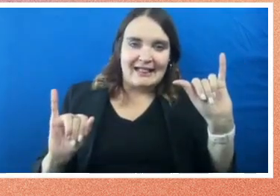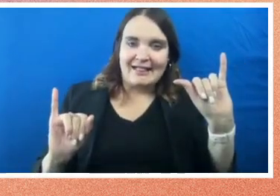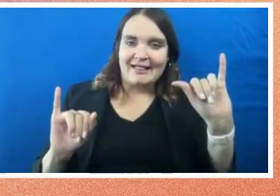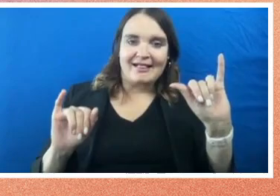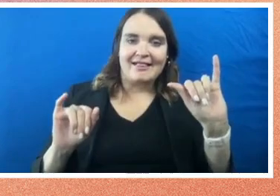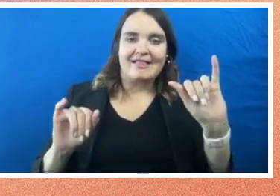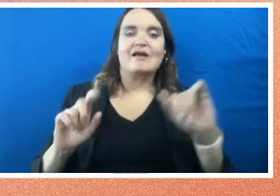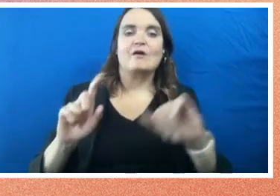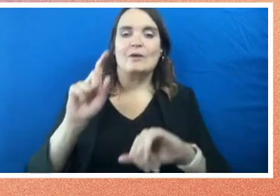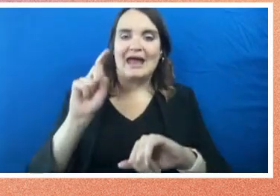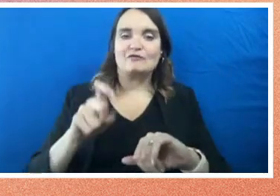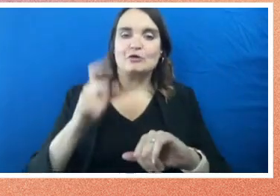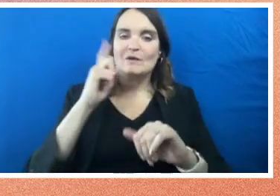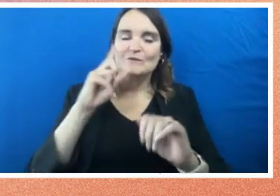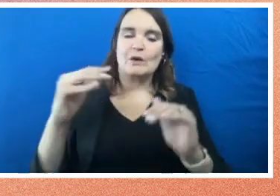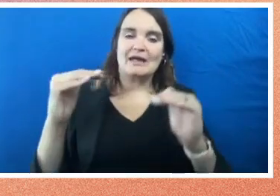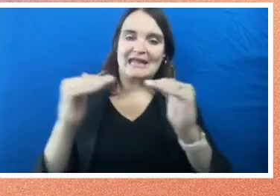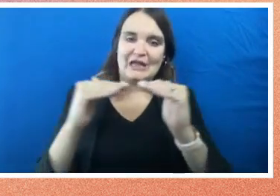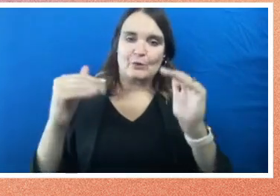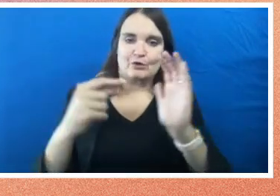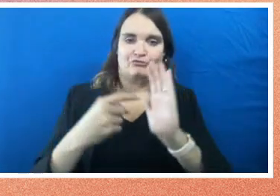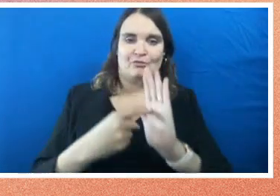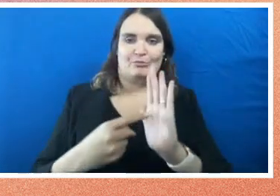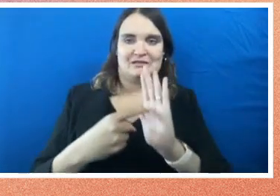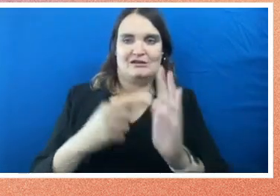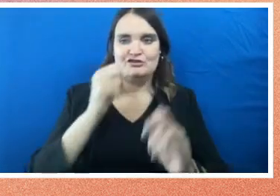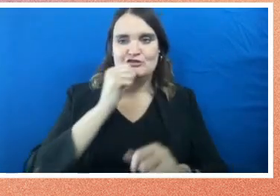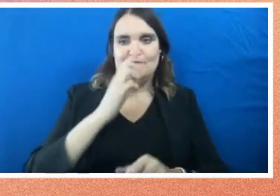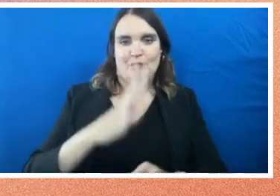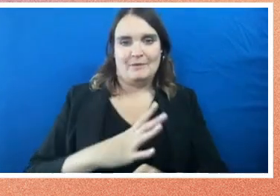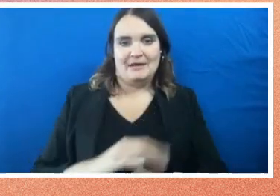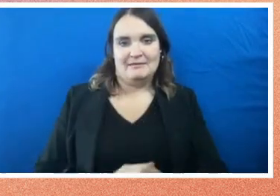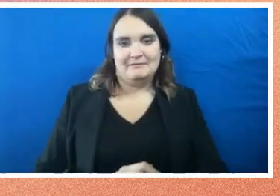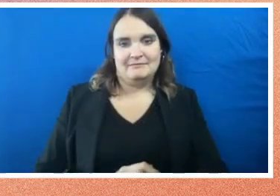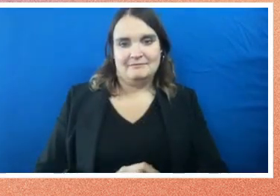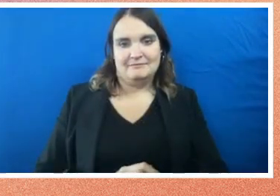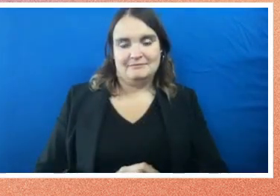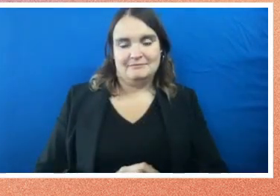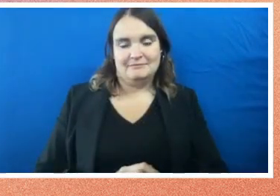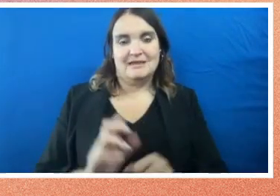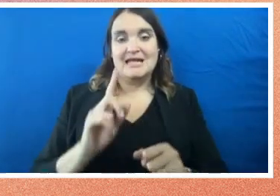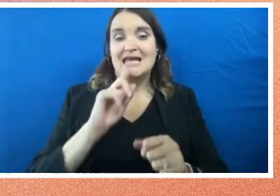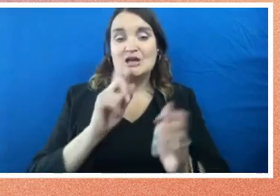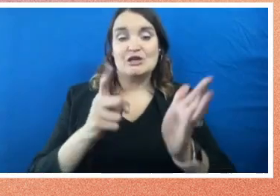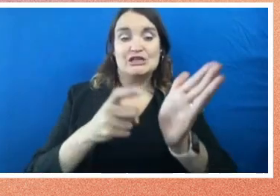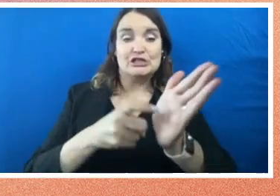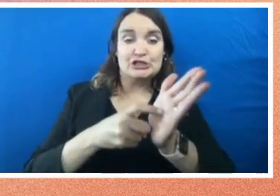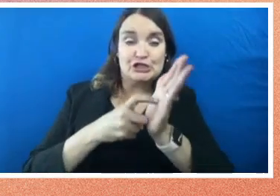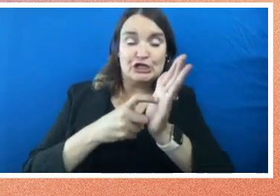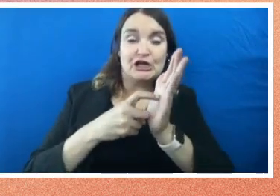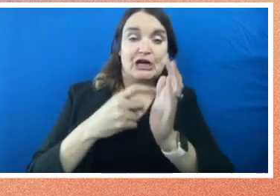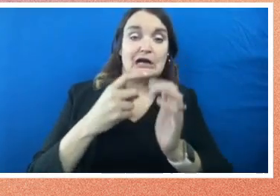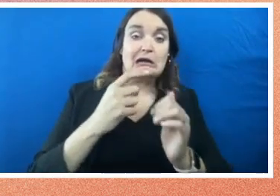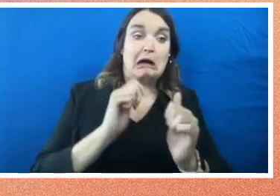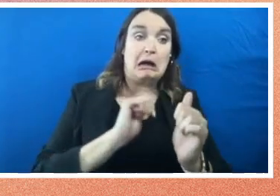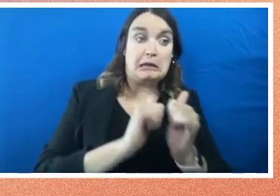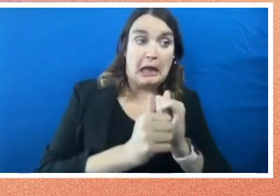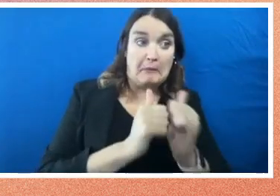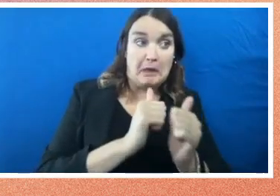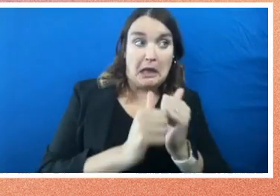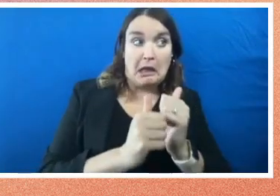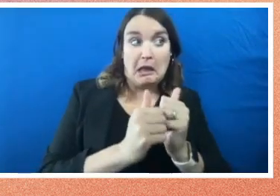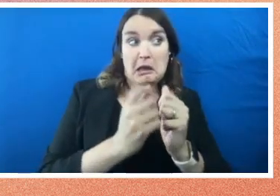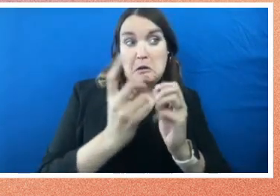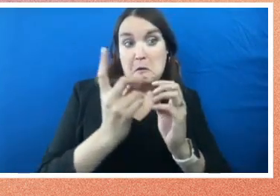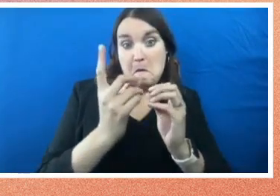equal representation for women. It took a campaign or two more for me to